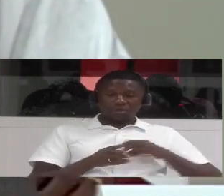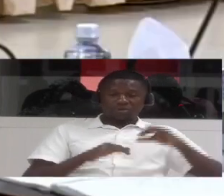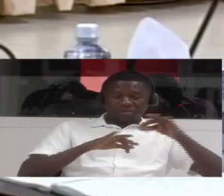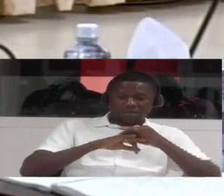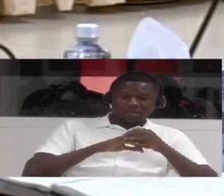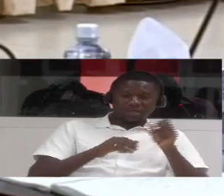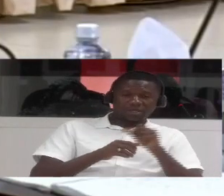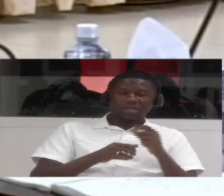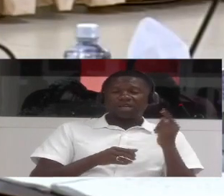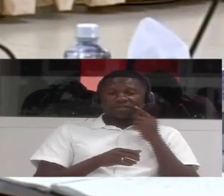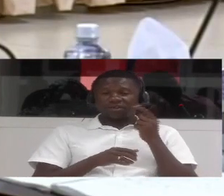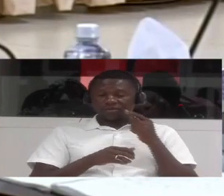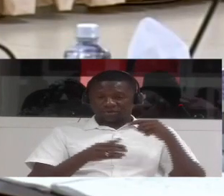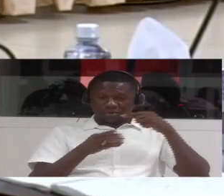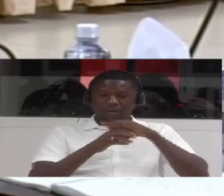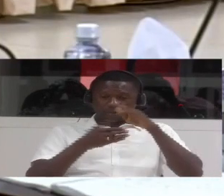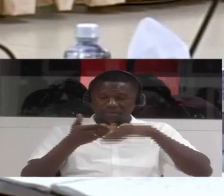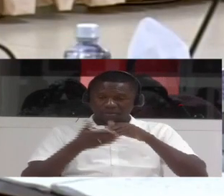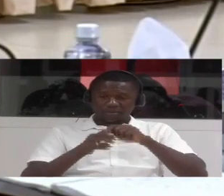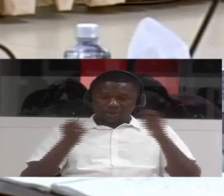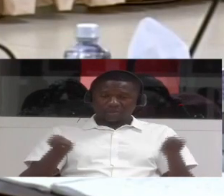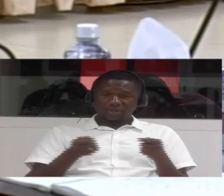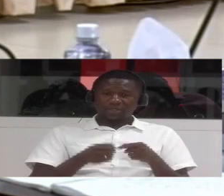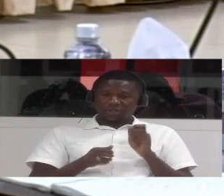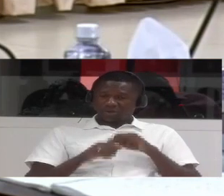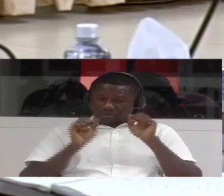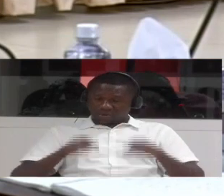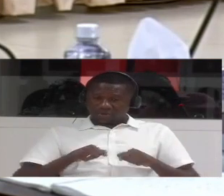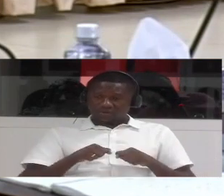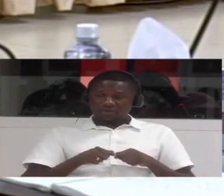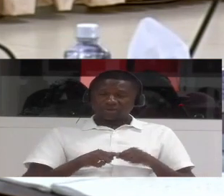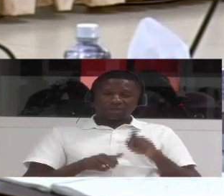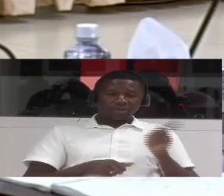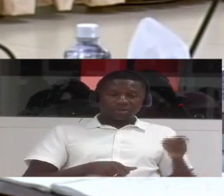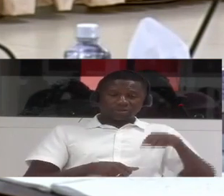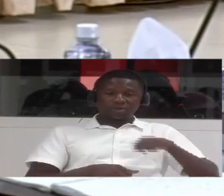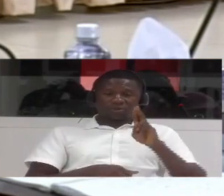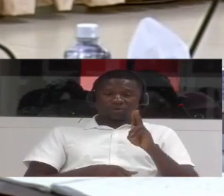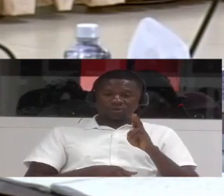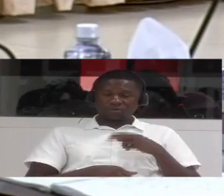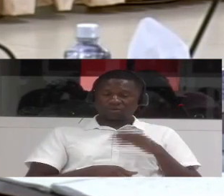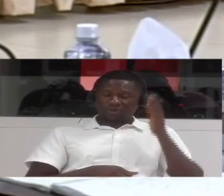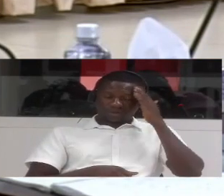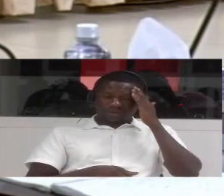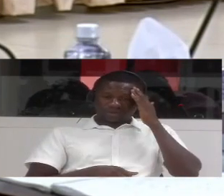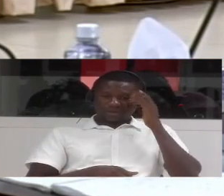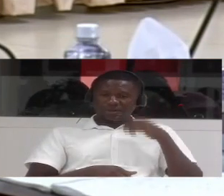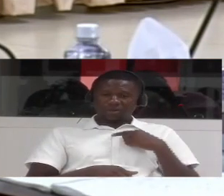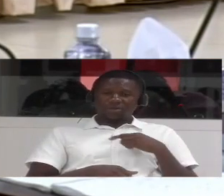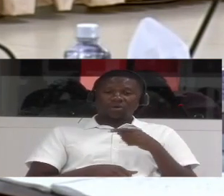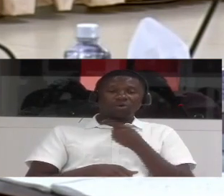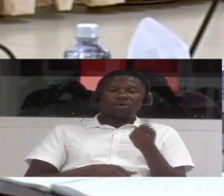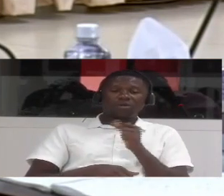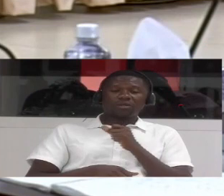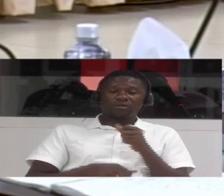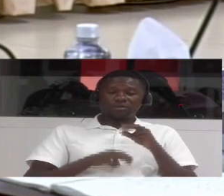papers. Is it not possible that GPU, either by virtue of understanding with other with the media